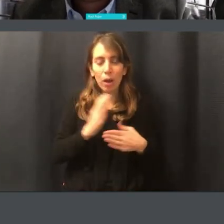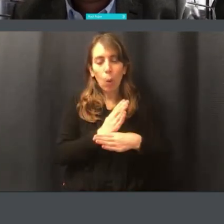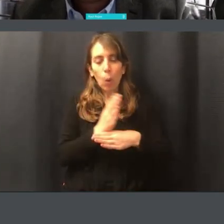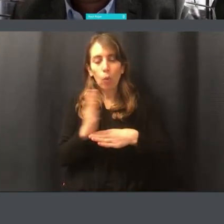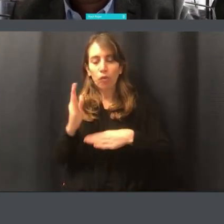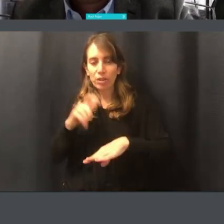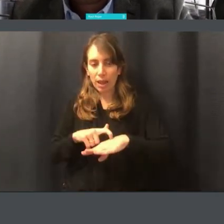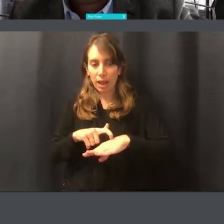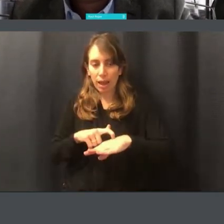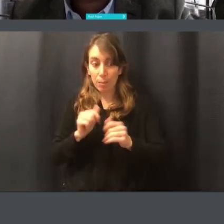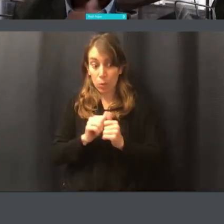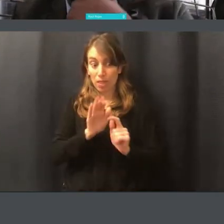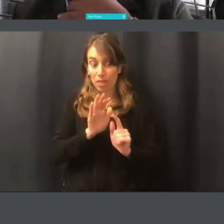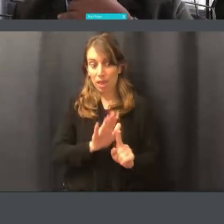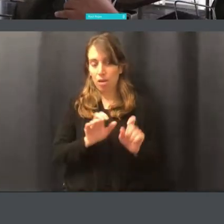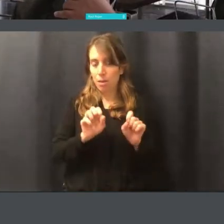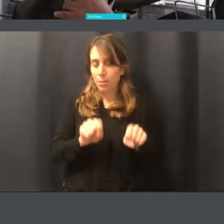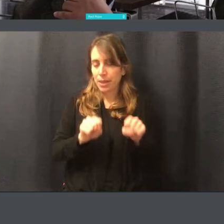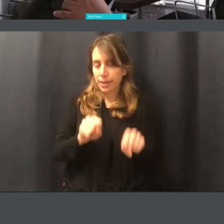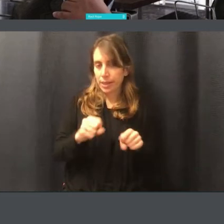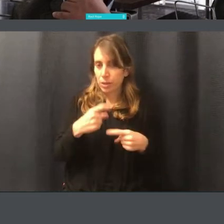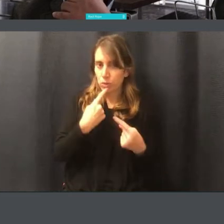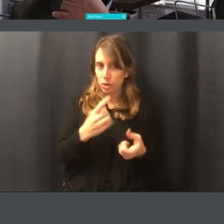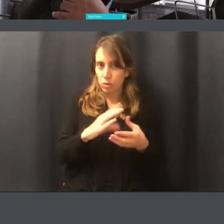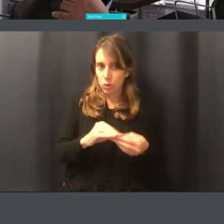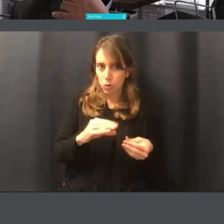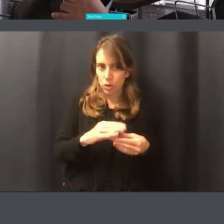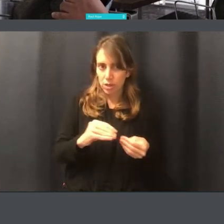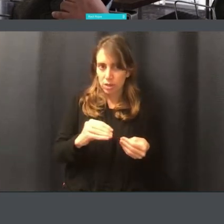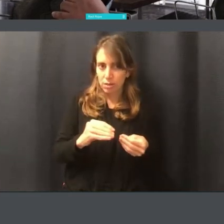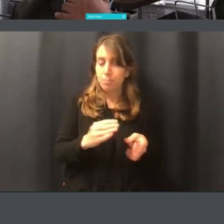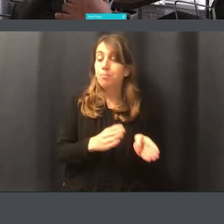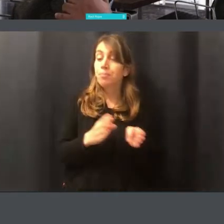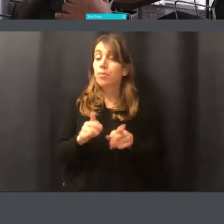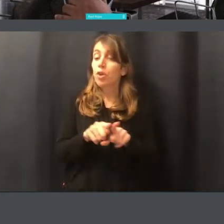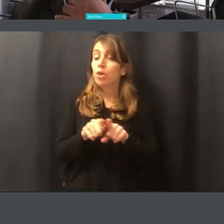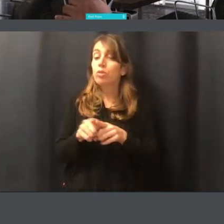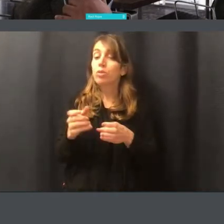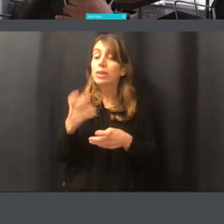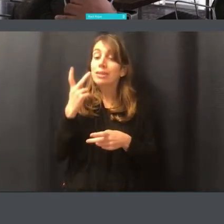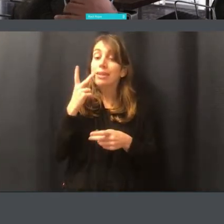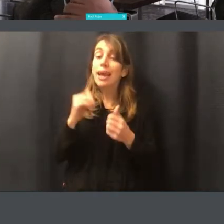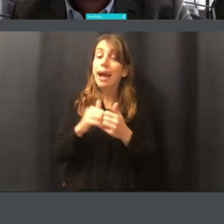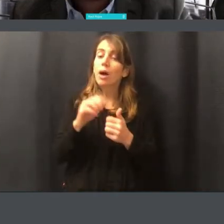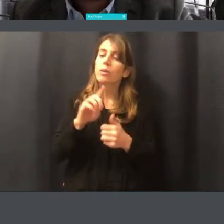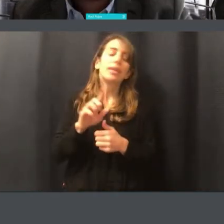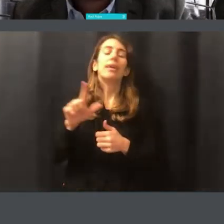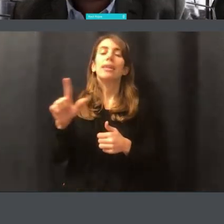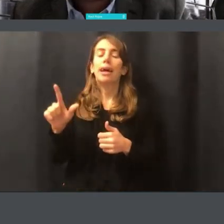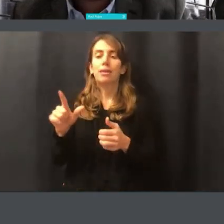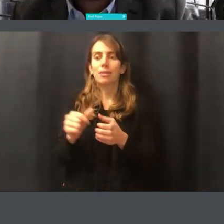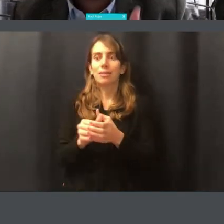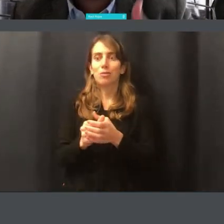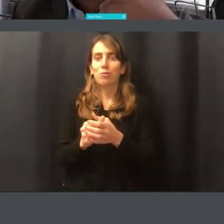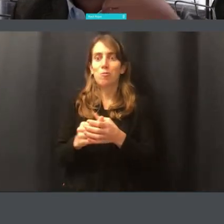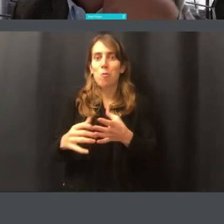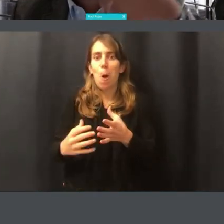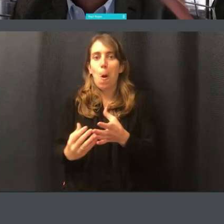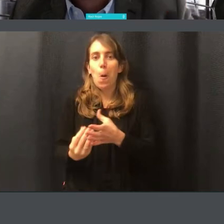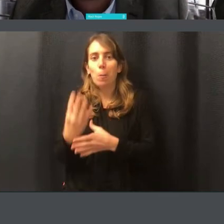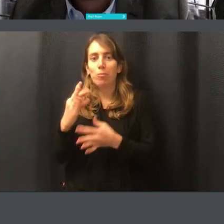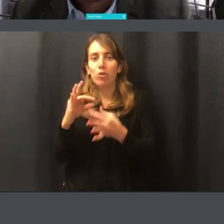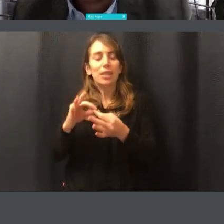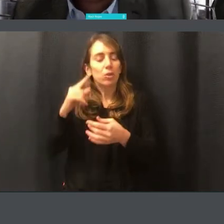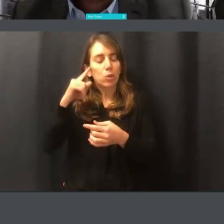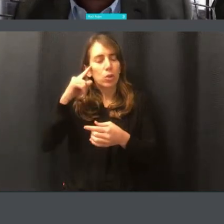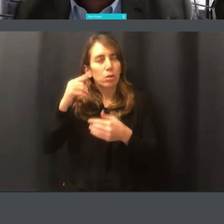going to see how DLLs can grow in terms of just processing skills. And you're going to see a video of a kid who's doing a